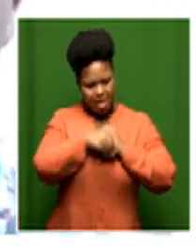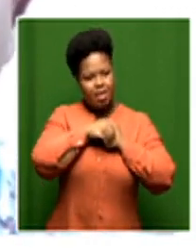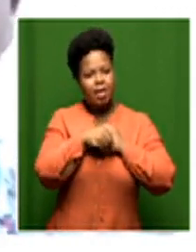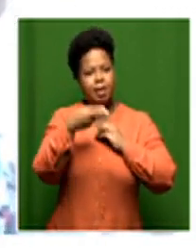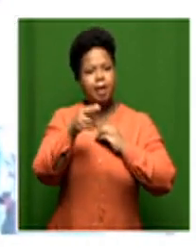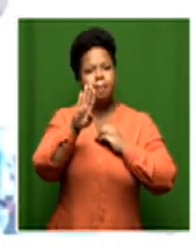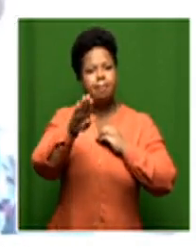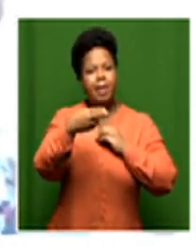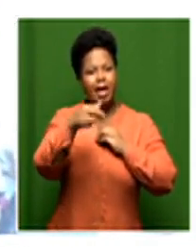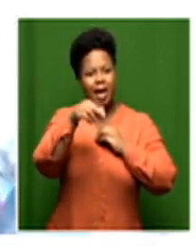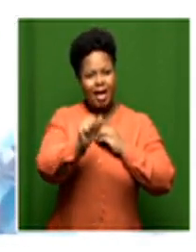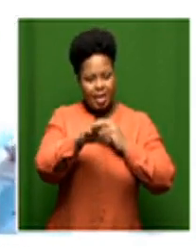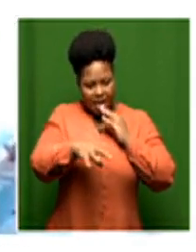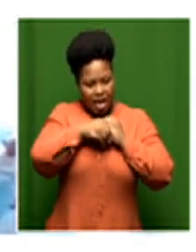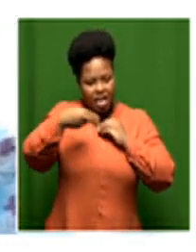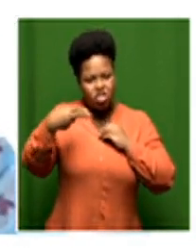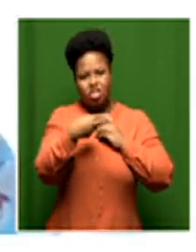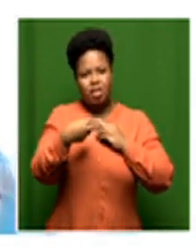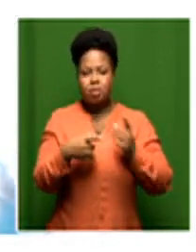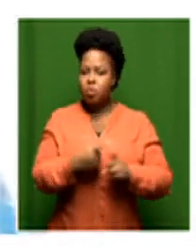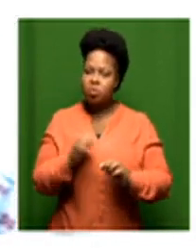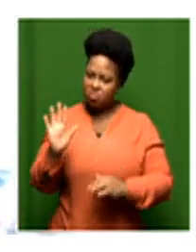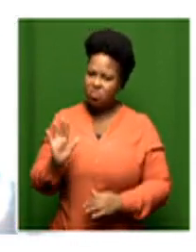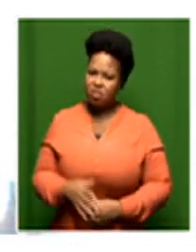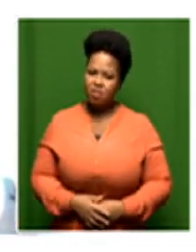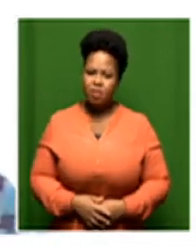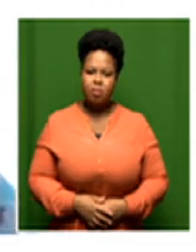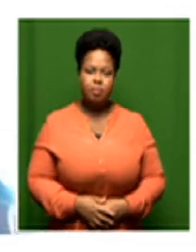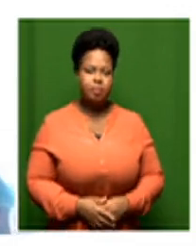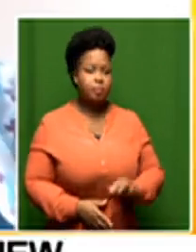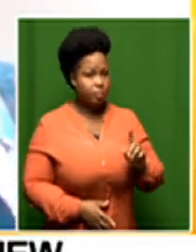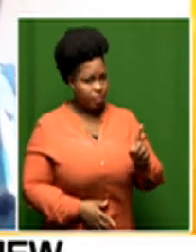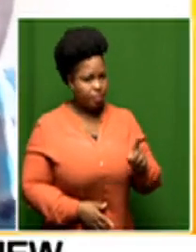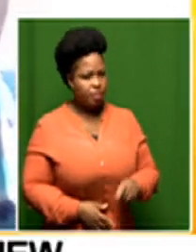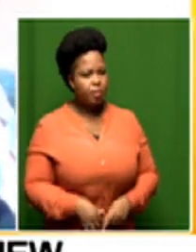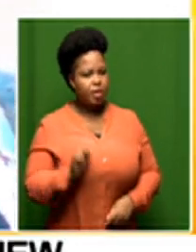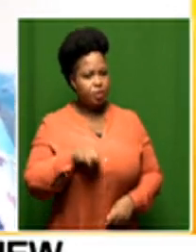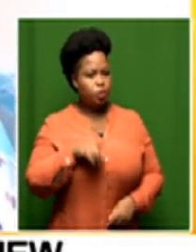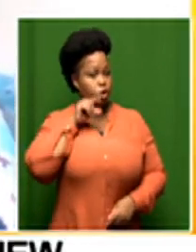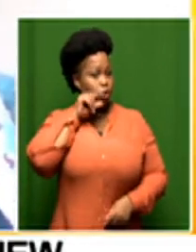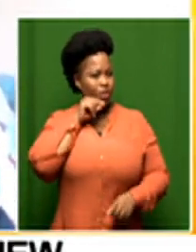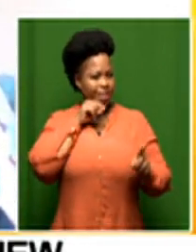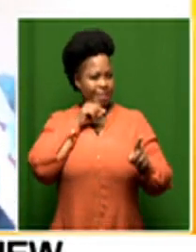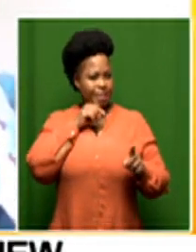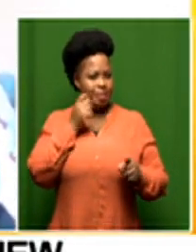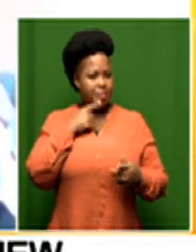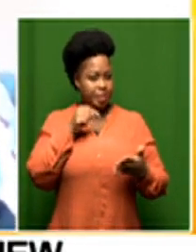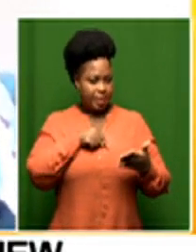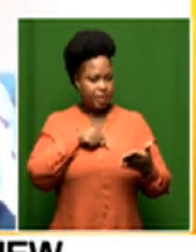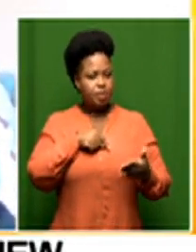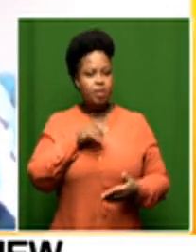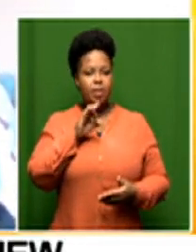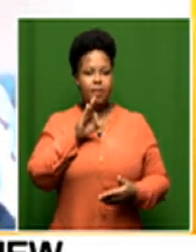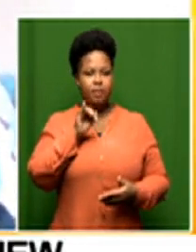put an H to make it Bhanga, not Bhanga. I mean, there's a good tweet that speaks to what you're saying, and I bring